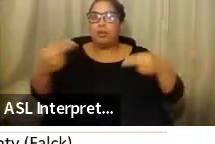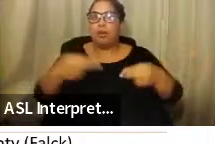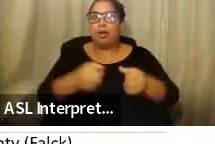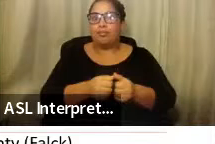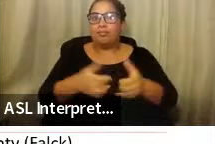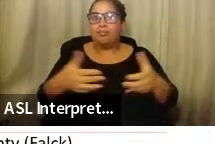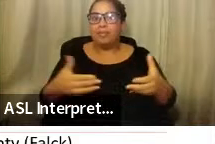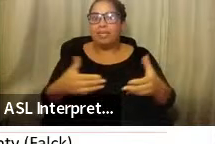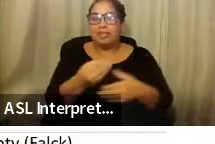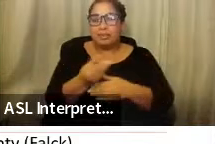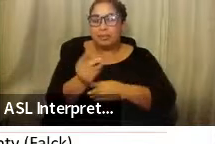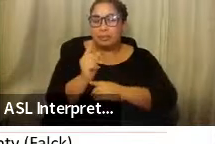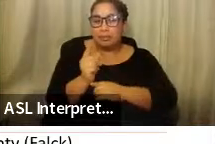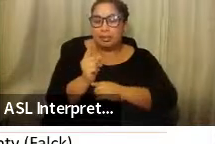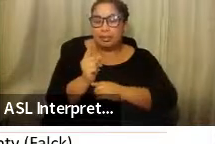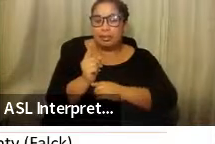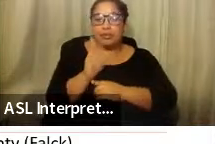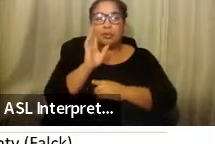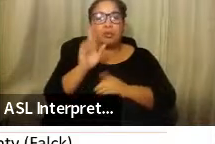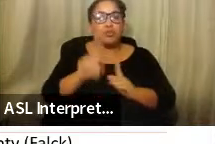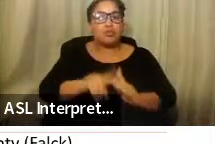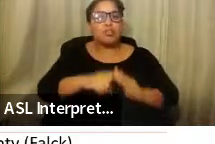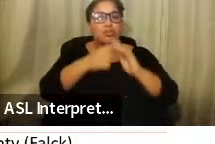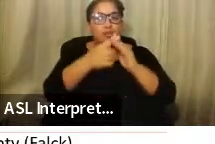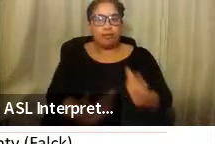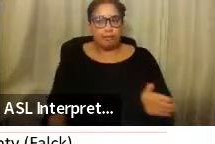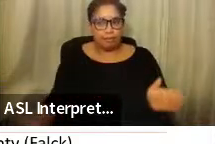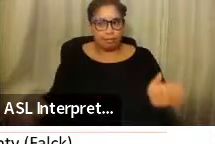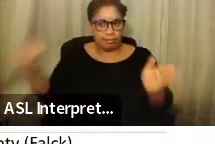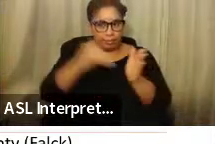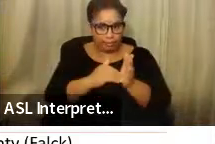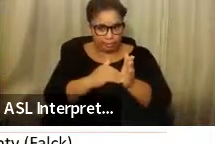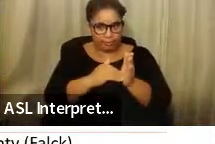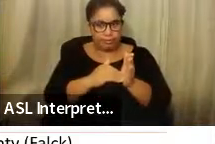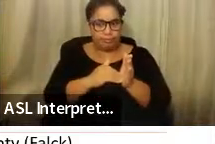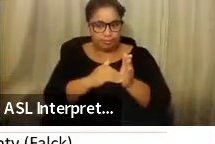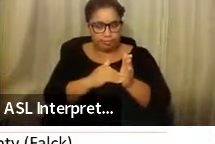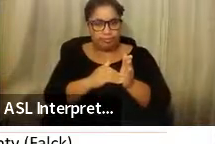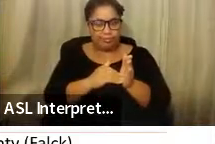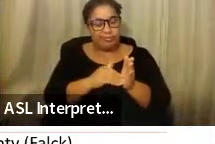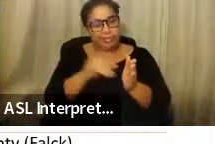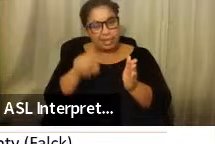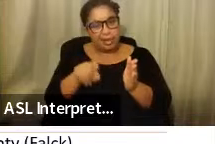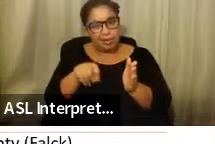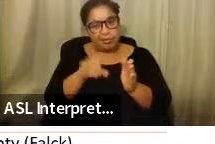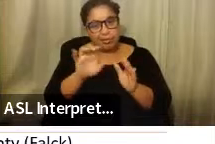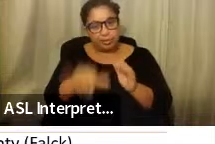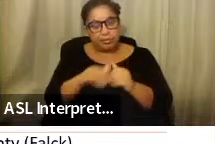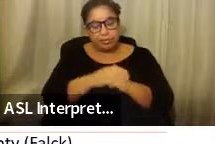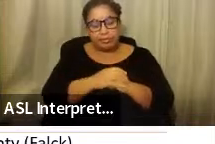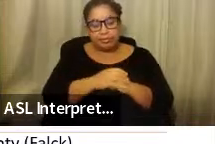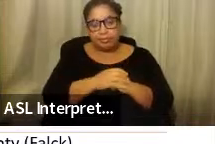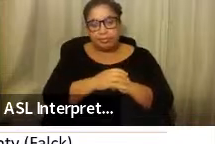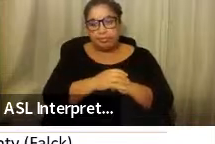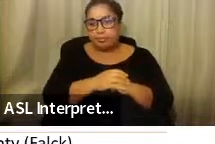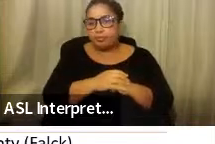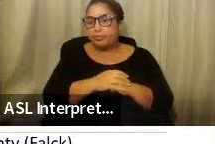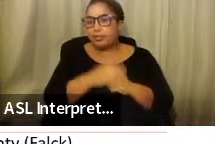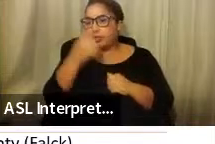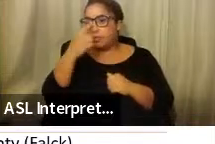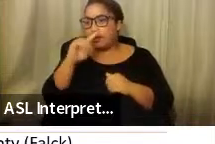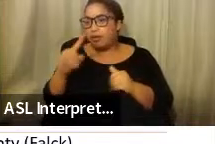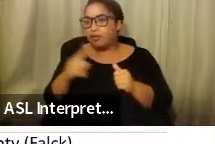few minutes. We will start over, actually, is what we're going to need to do. So Maylene, if you could go to the